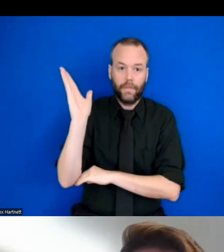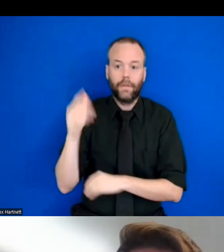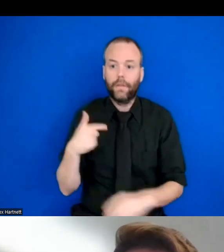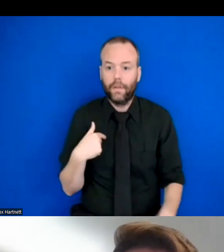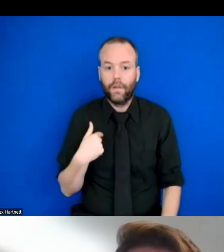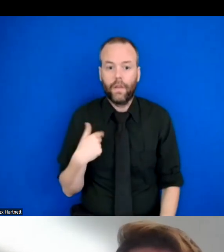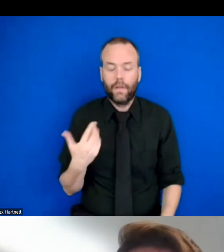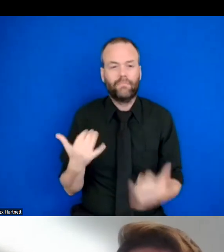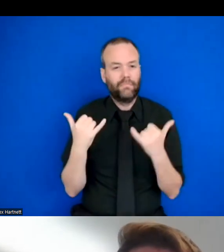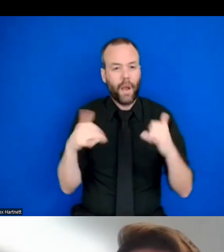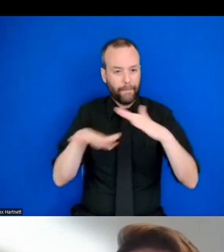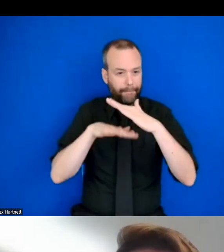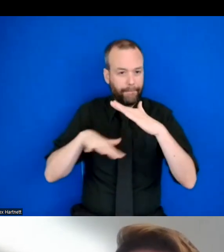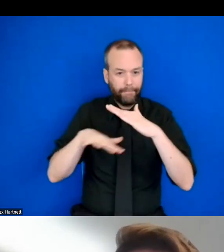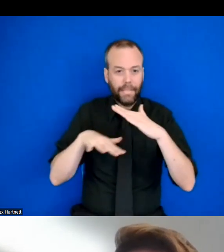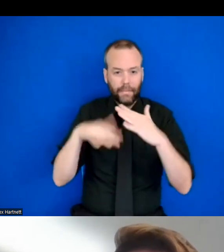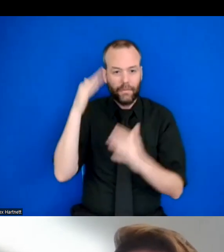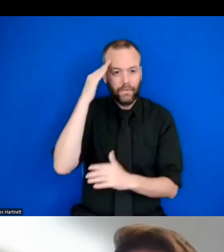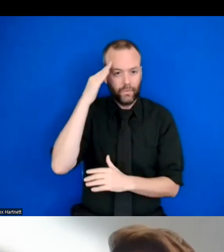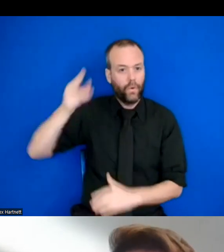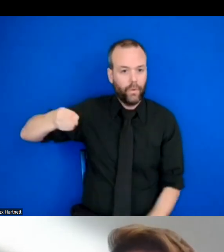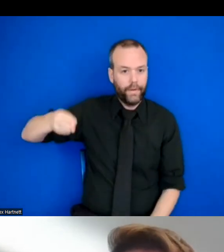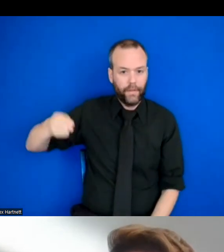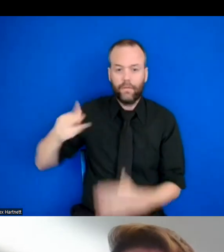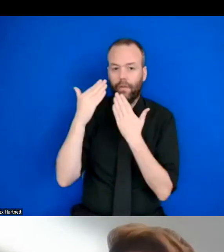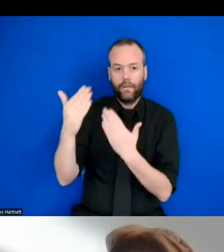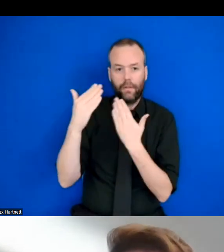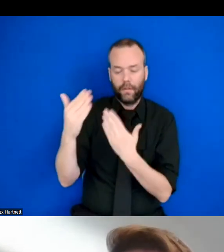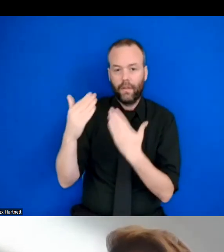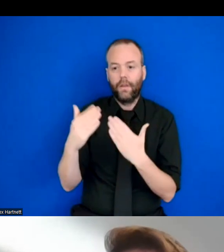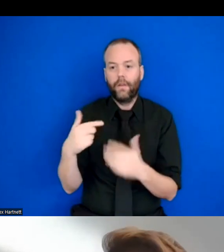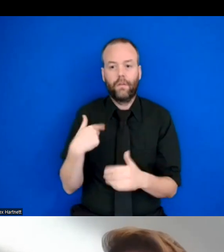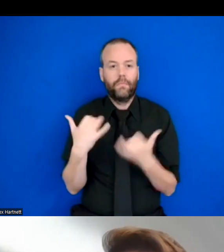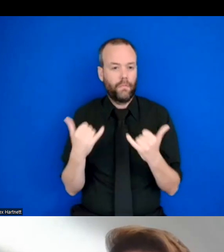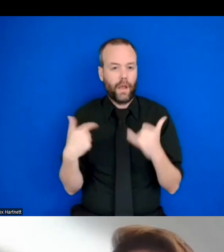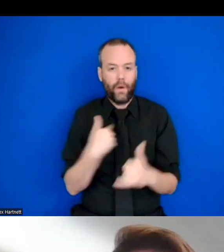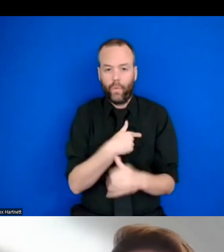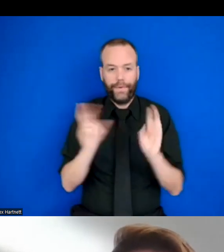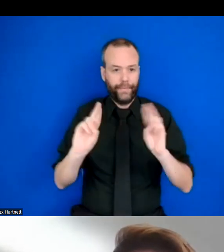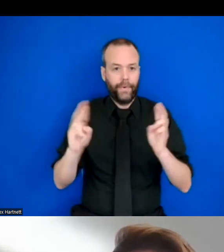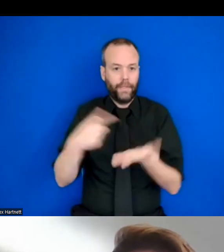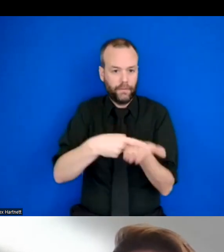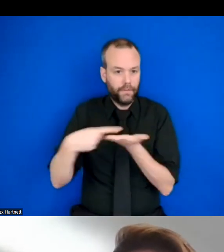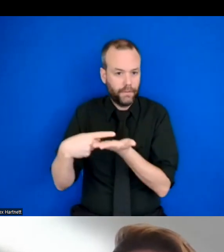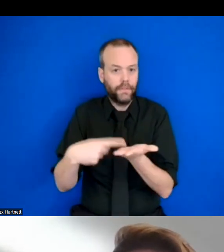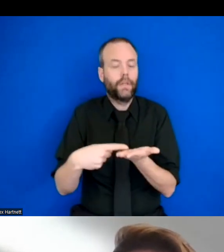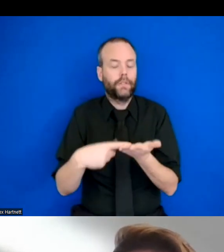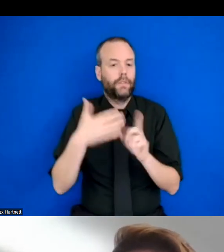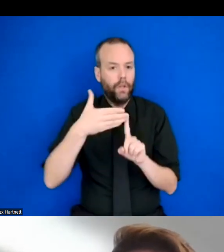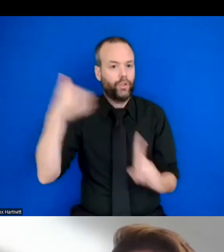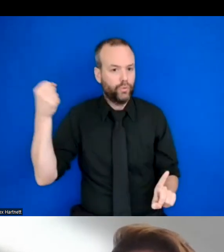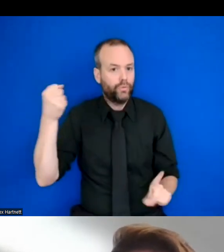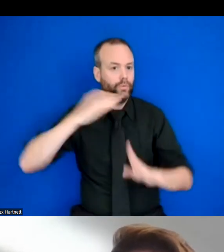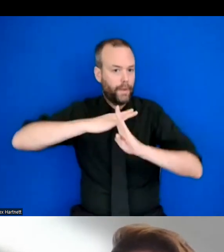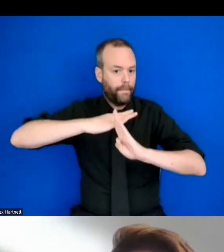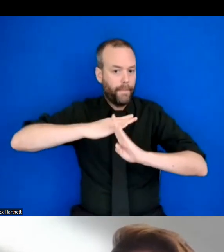diving a little bit deeper into the arena related to suicide. So thank you so very much. For sake of time, I'm going to move us right into our